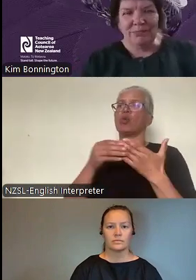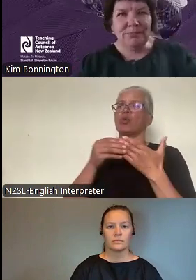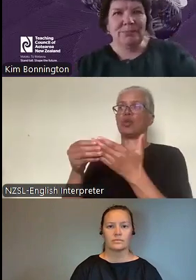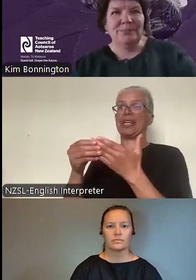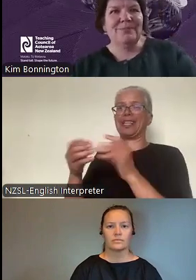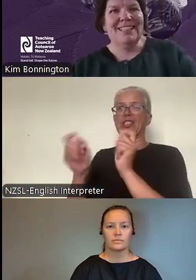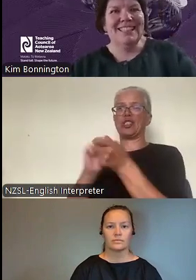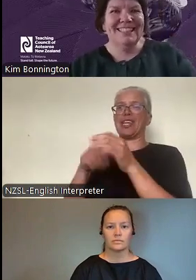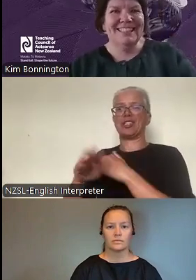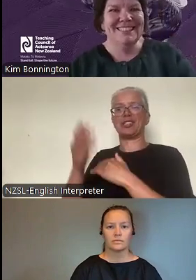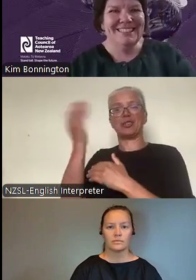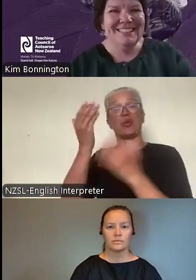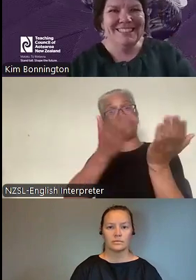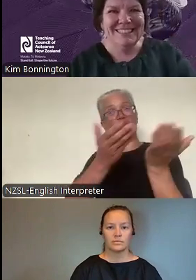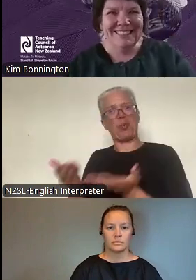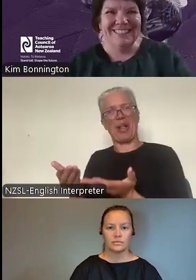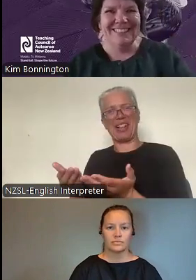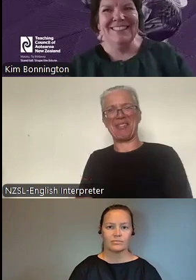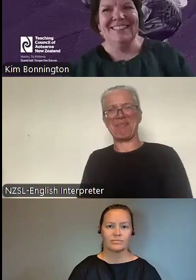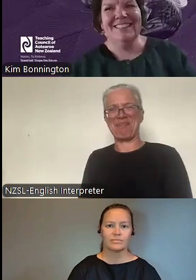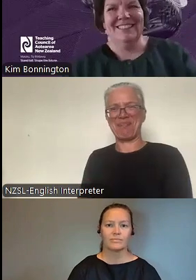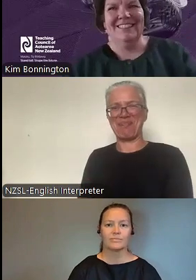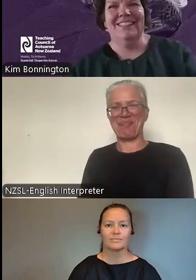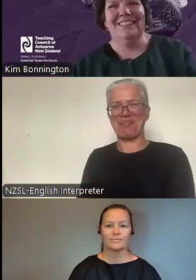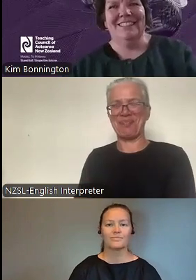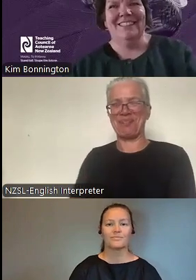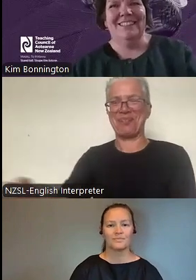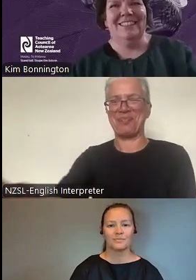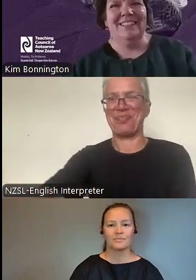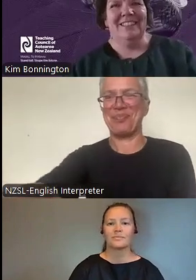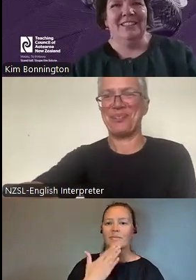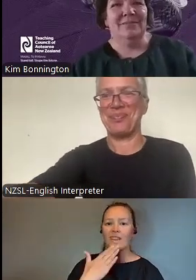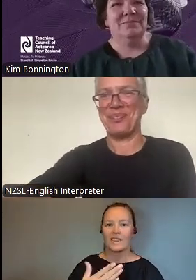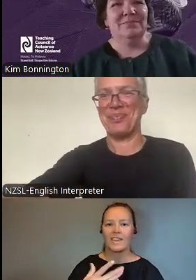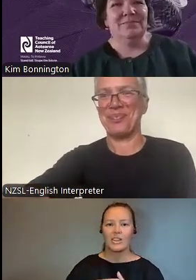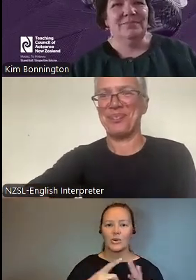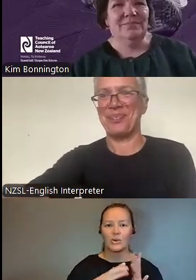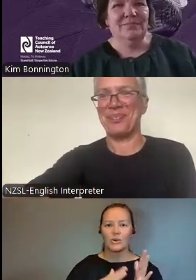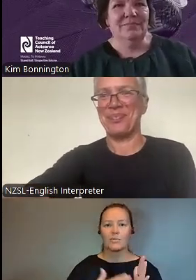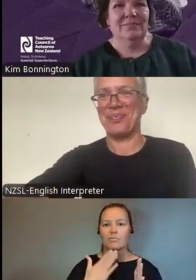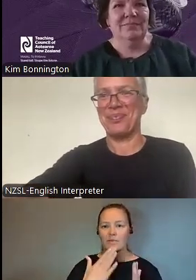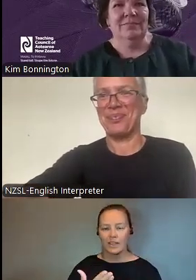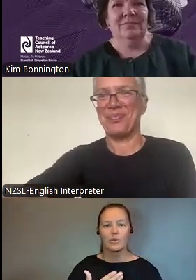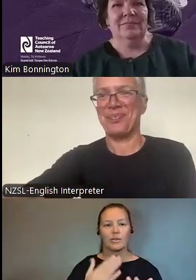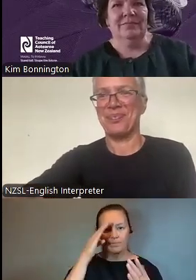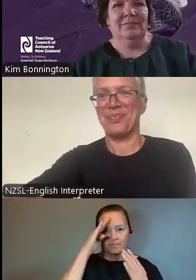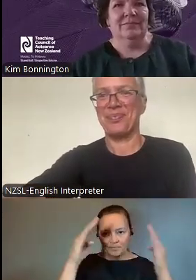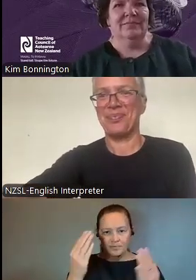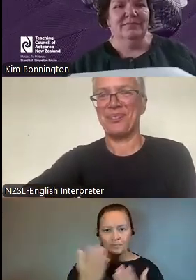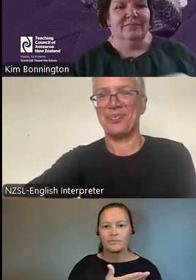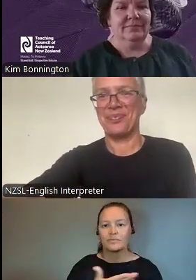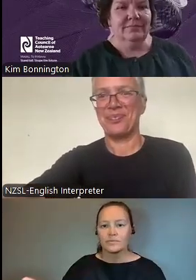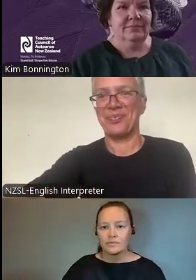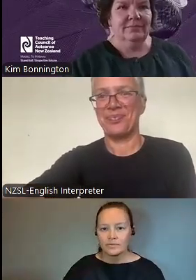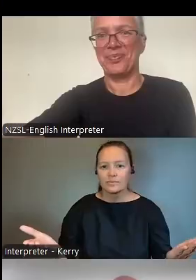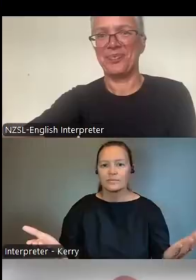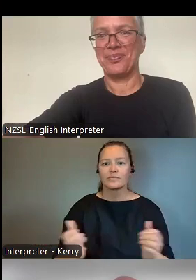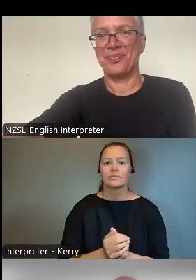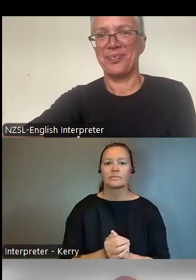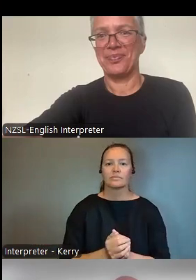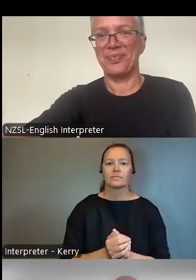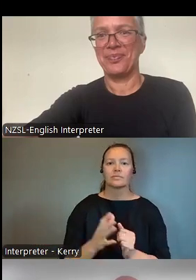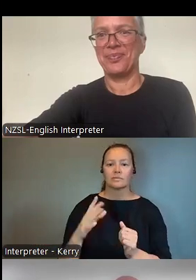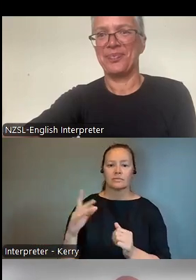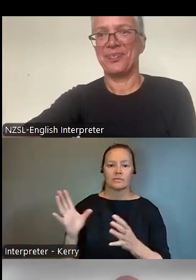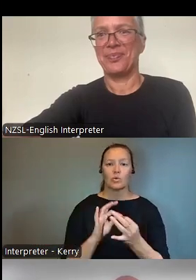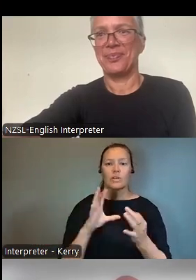you. Kia ora, Kim. Thank you very much. Kia ora te whānau. Ngā mihi nui kia koutou. Ngā mihi from Te Aratu